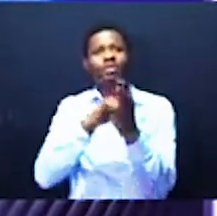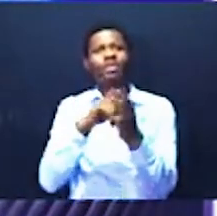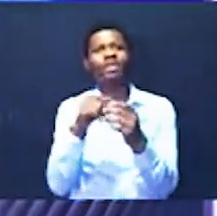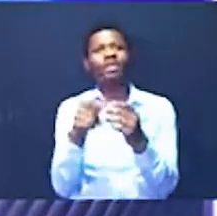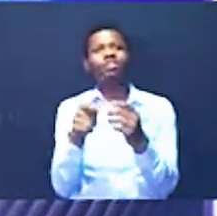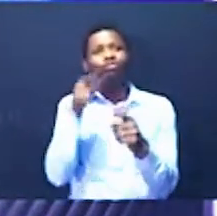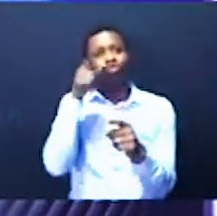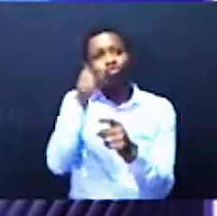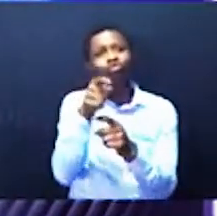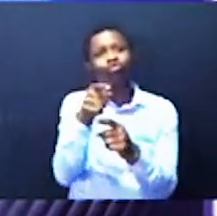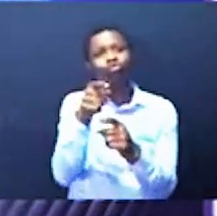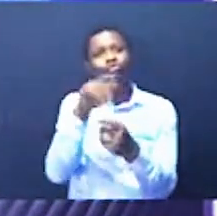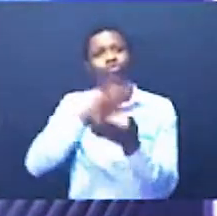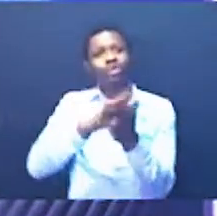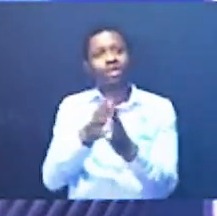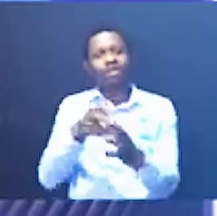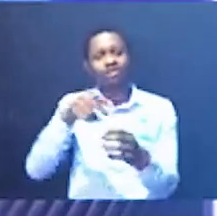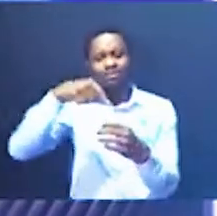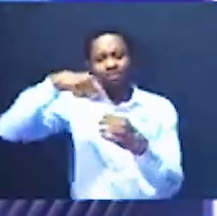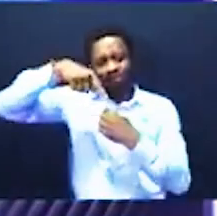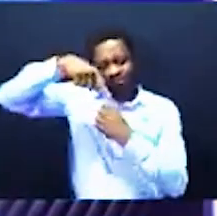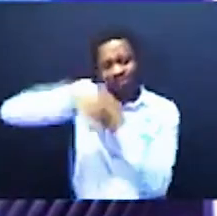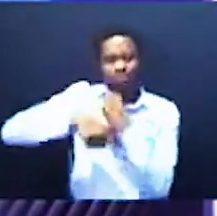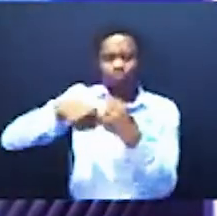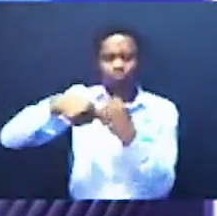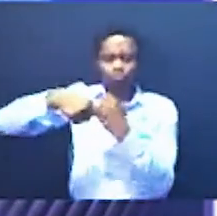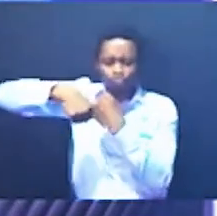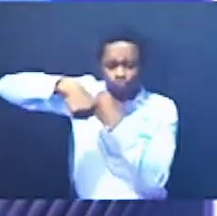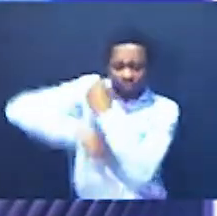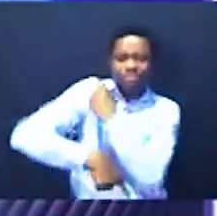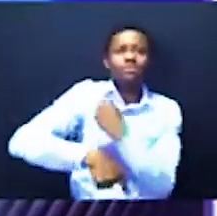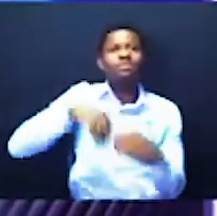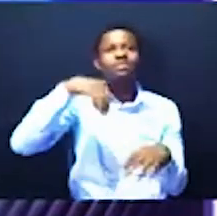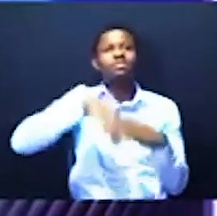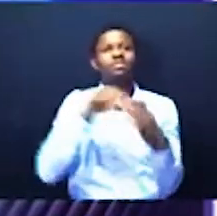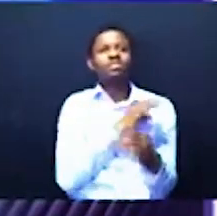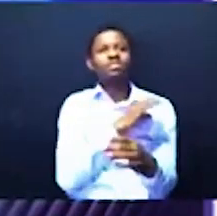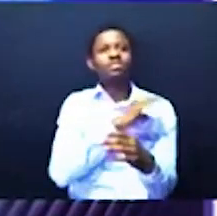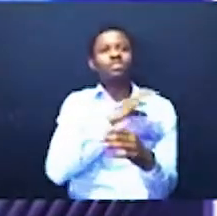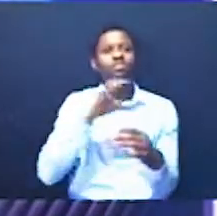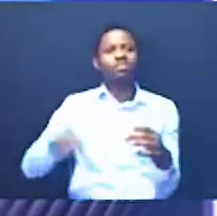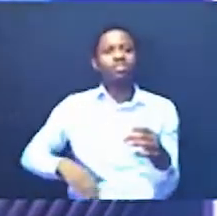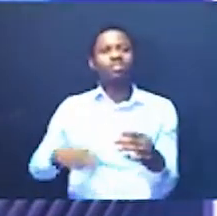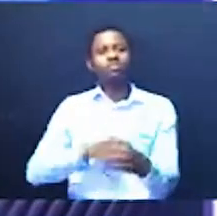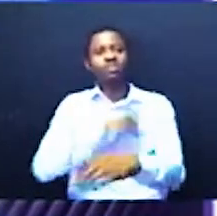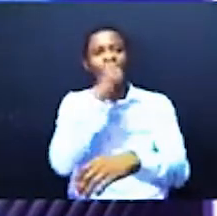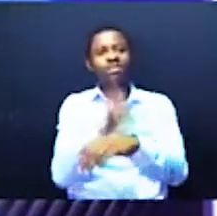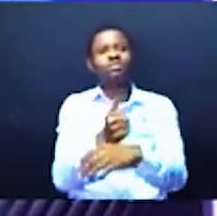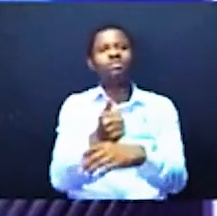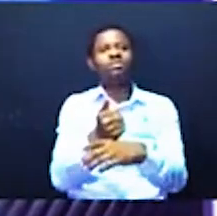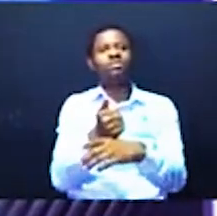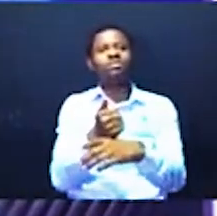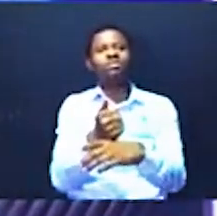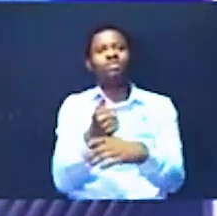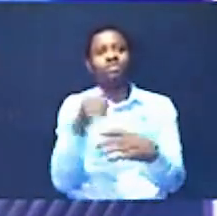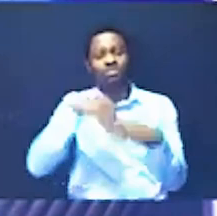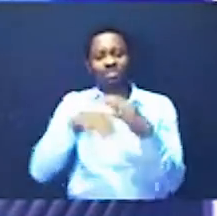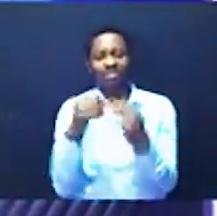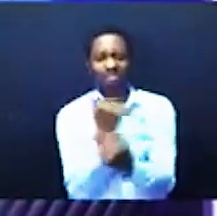with all the lost people, to grasp how wide, long, and high, and deep is the love of